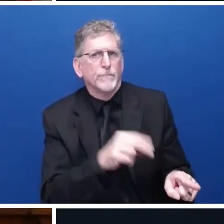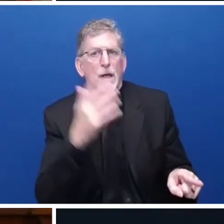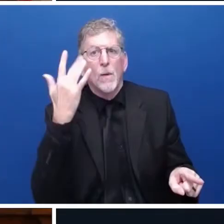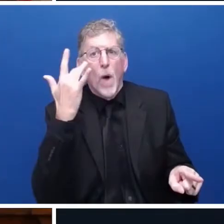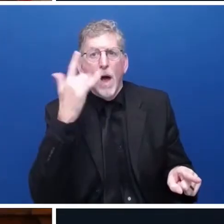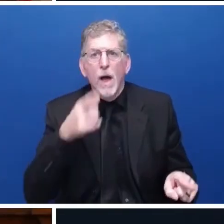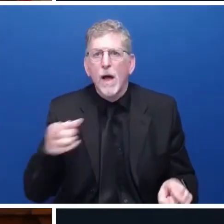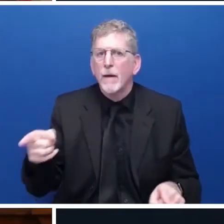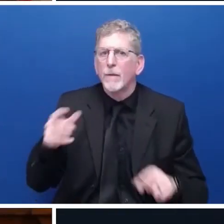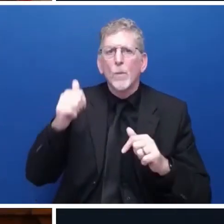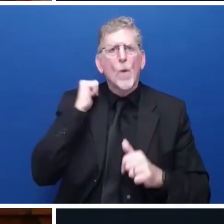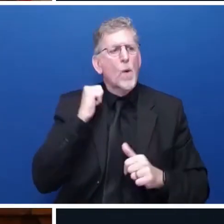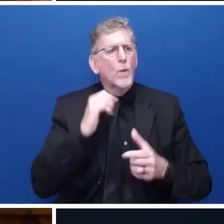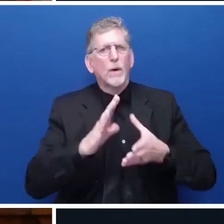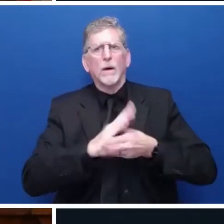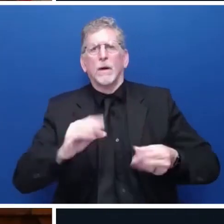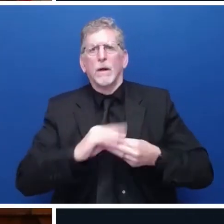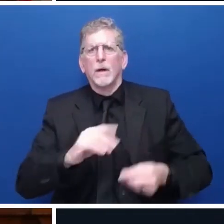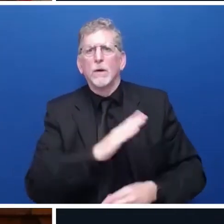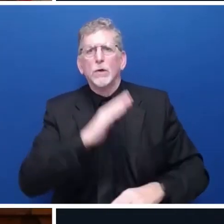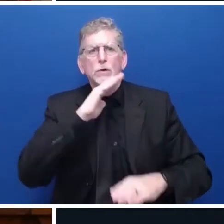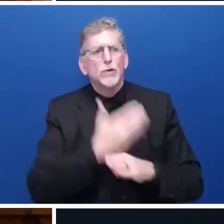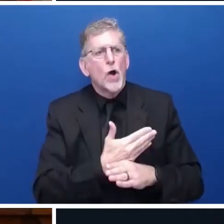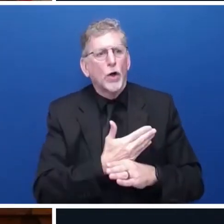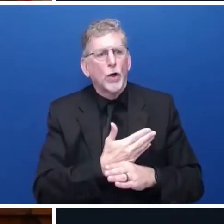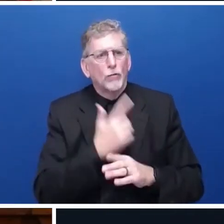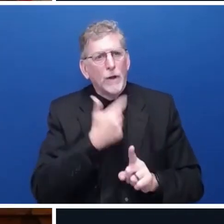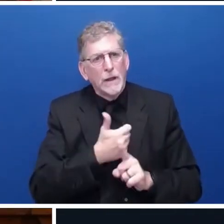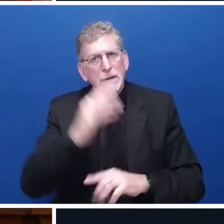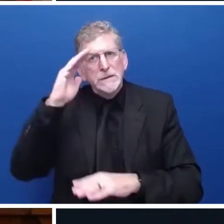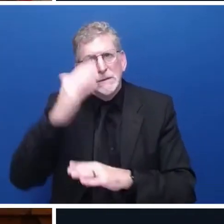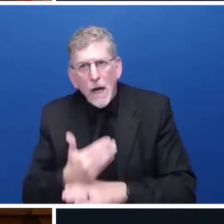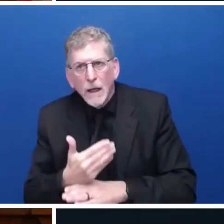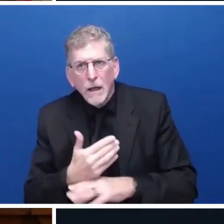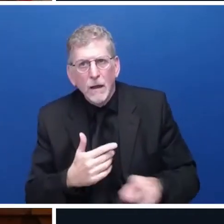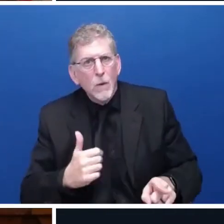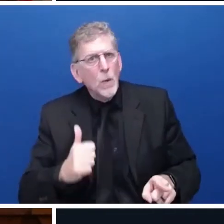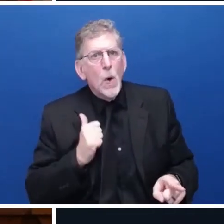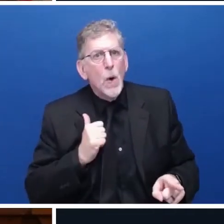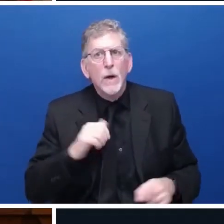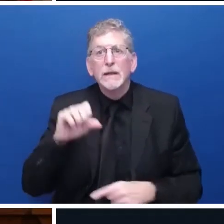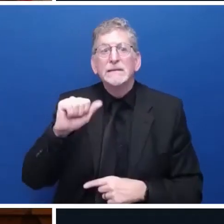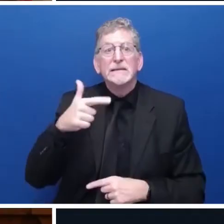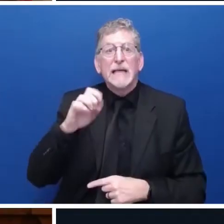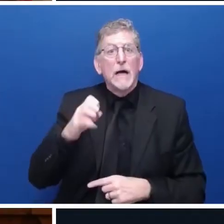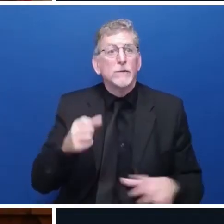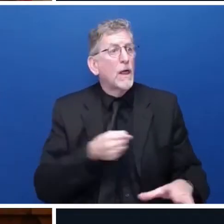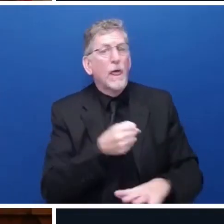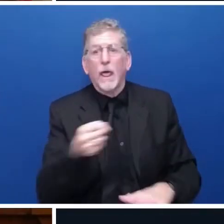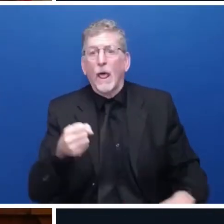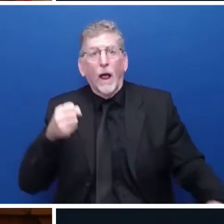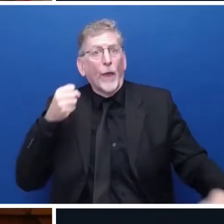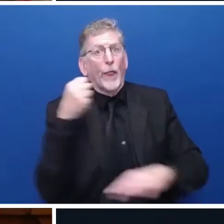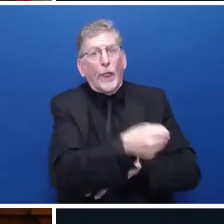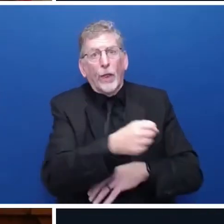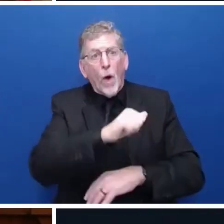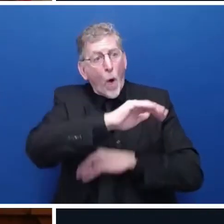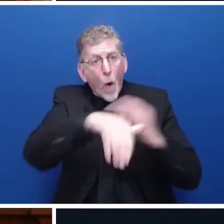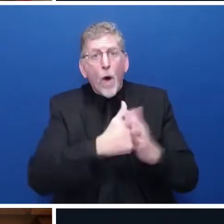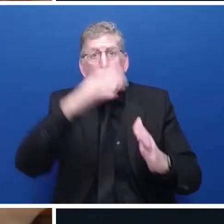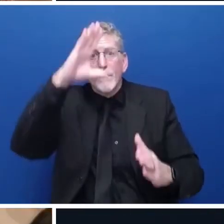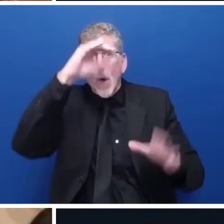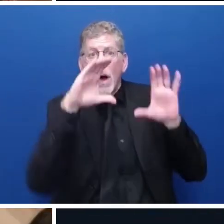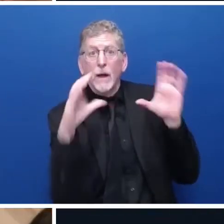son. Sage was thrown into an all-boys state home and suffered terribly for a long time.